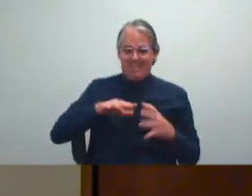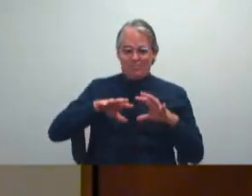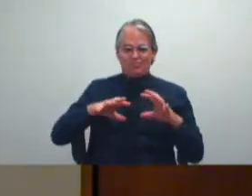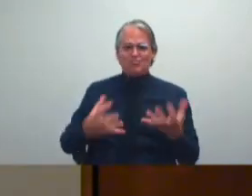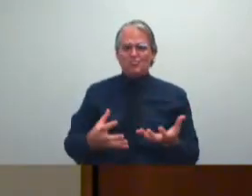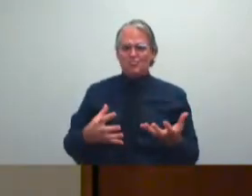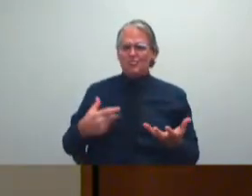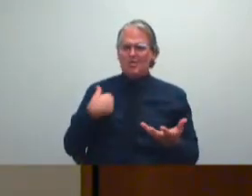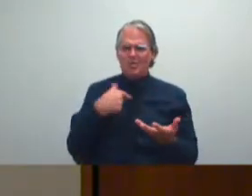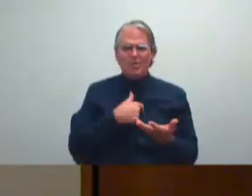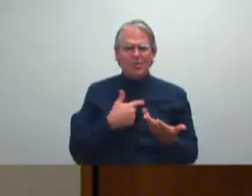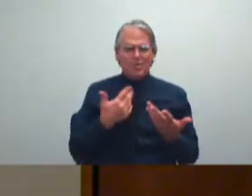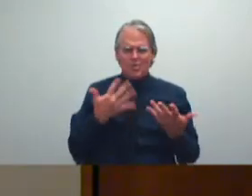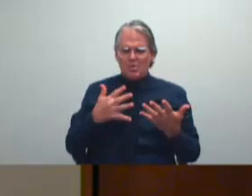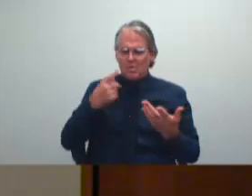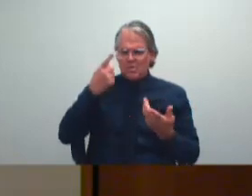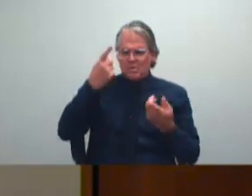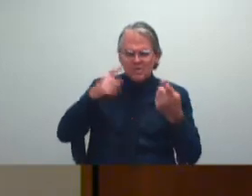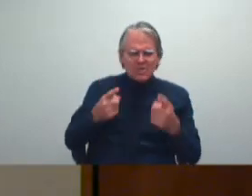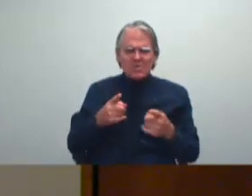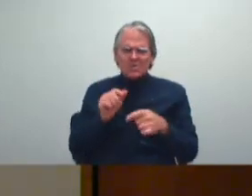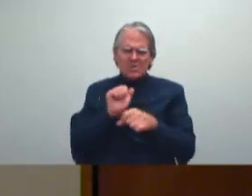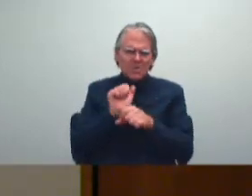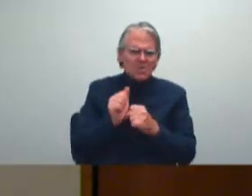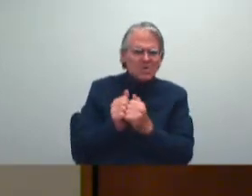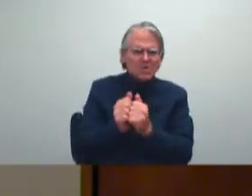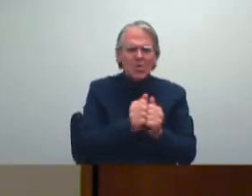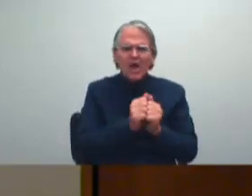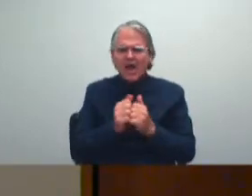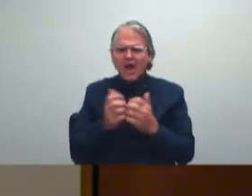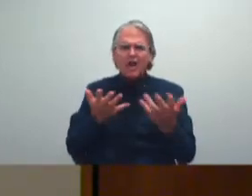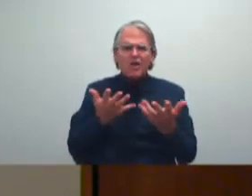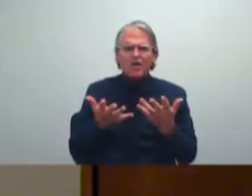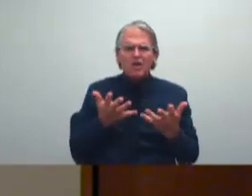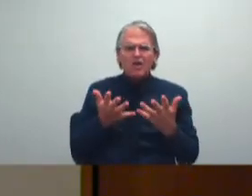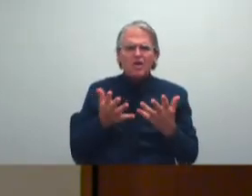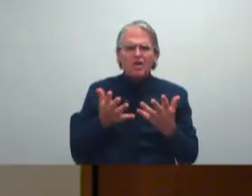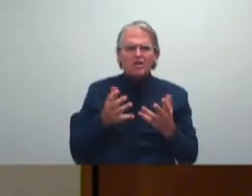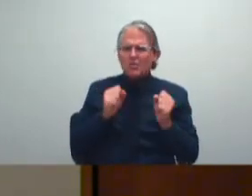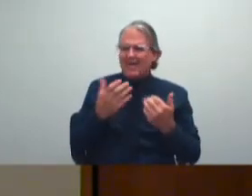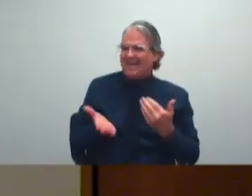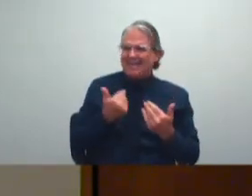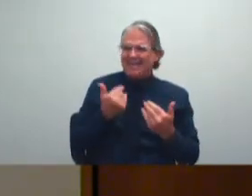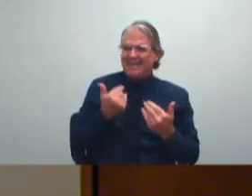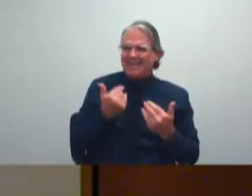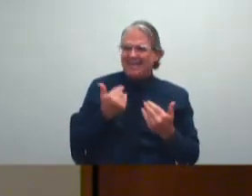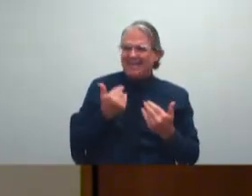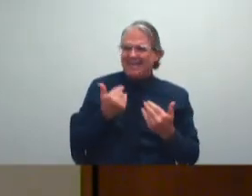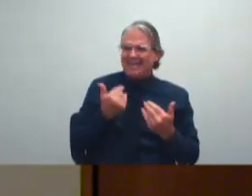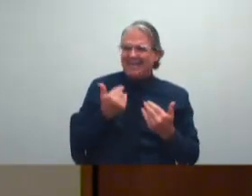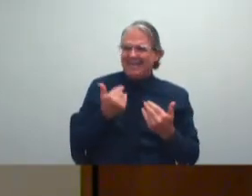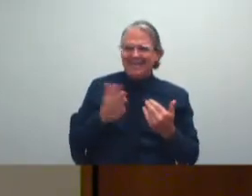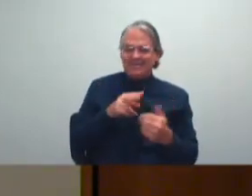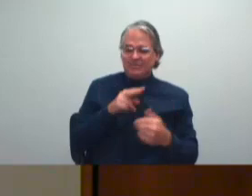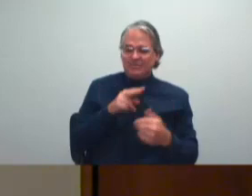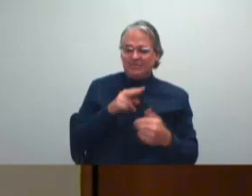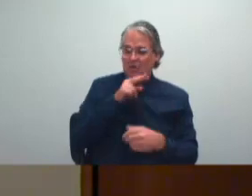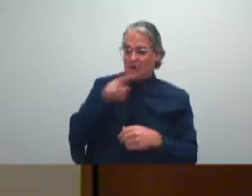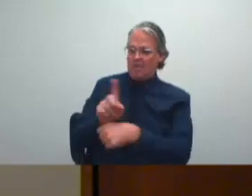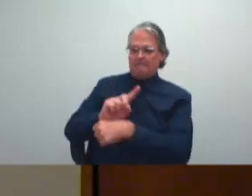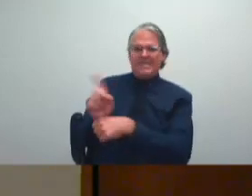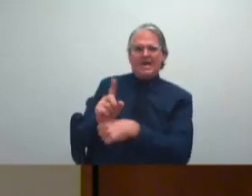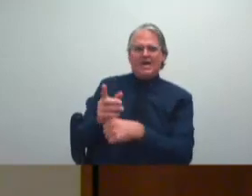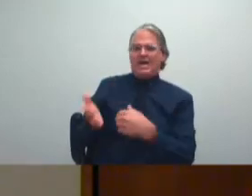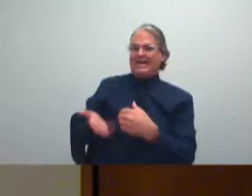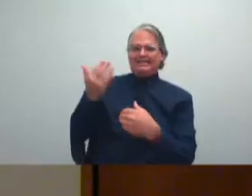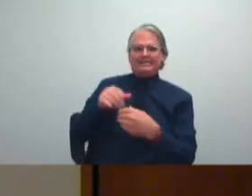a great way to have an at a glance at something that I think complements oftentimes the overwhelming data that informs the typical dashboard